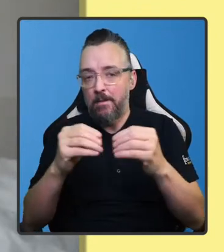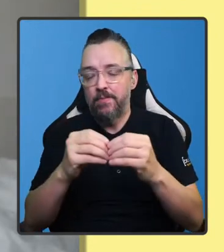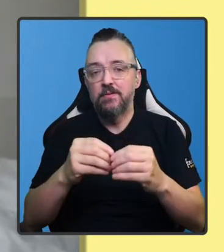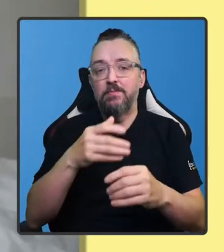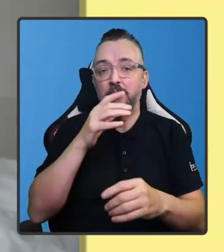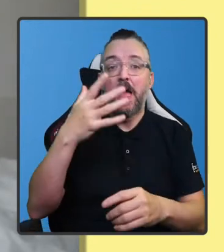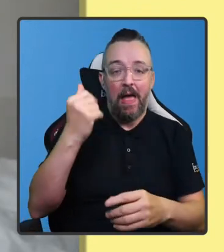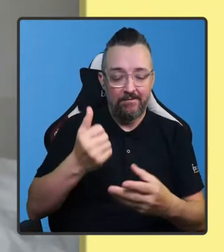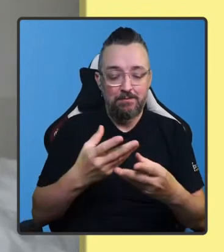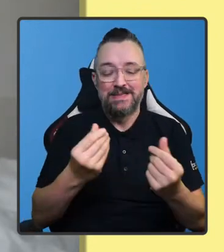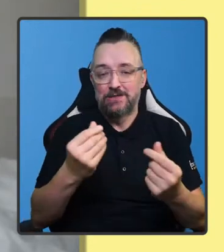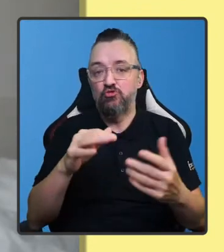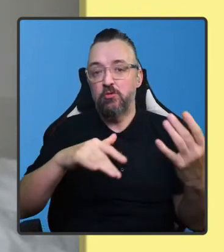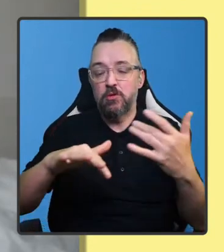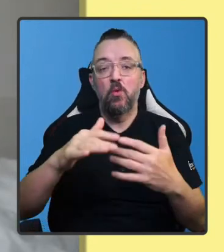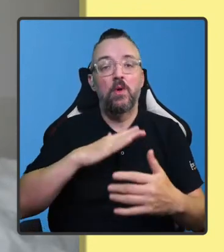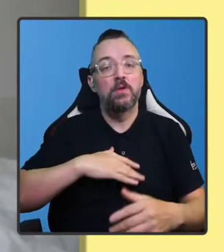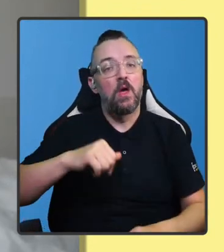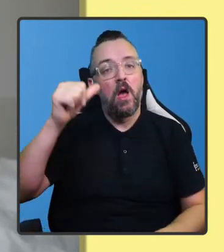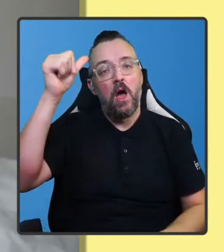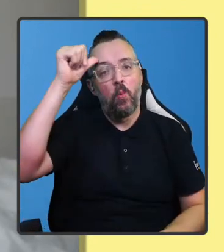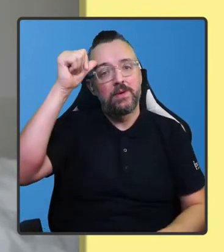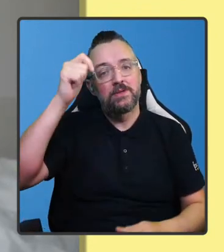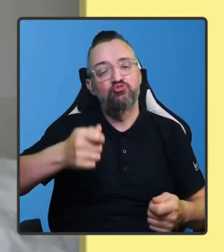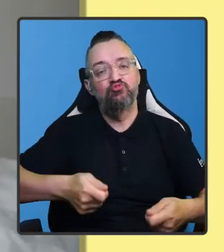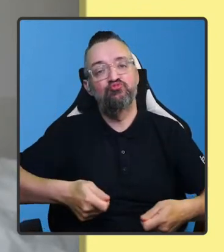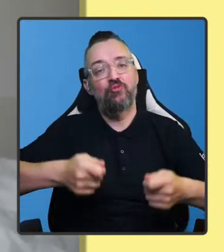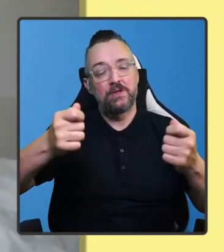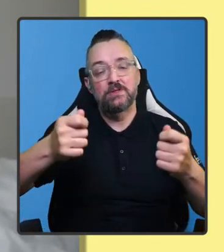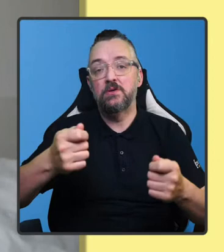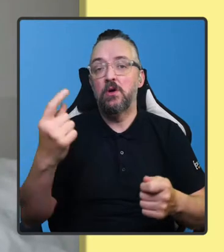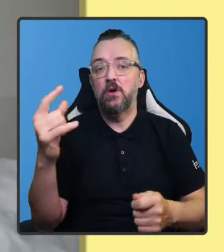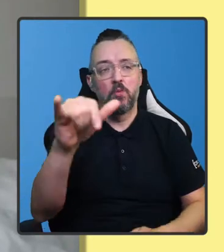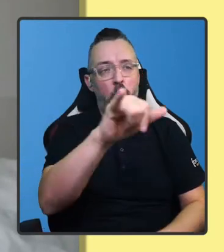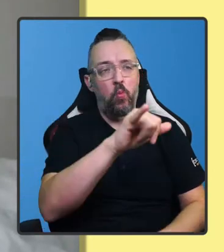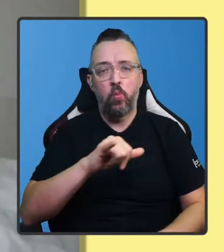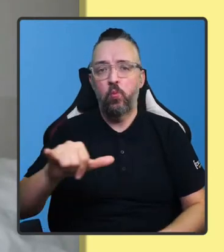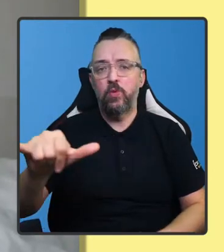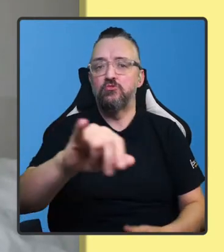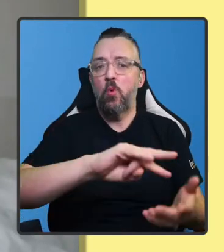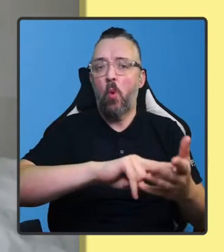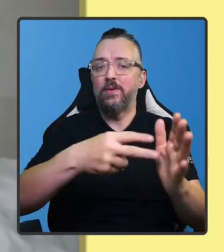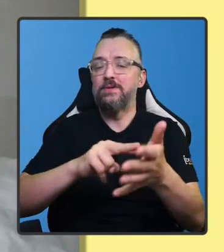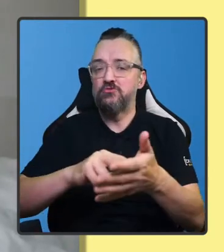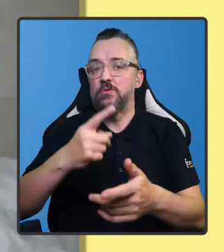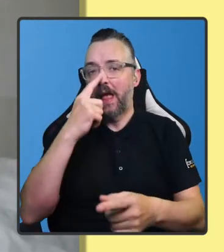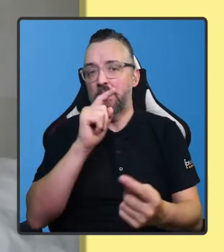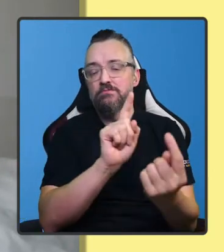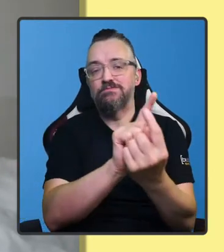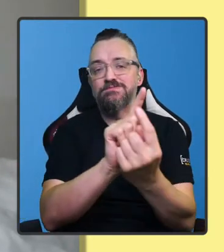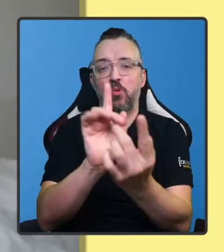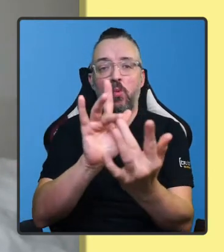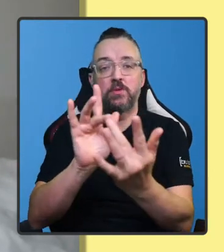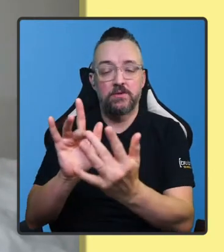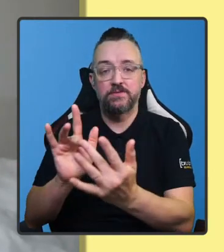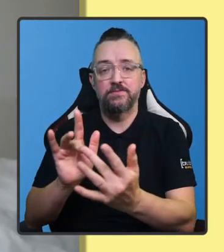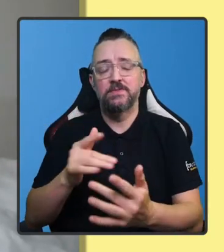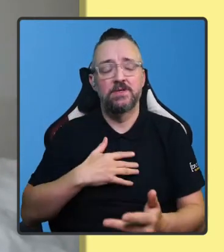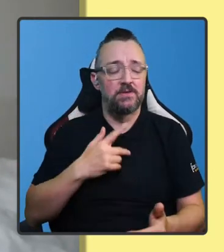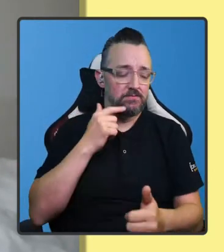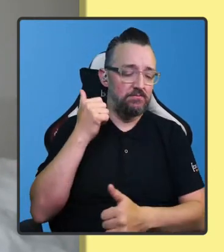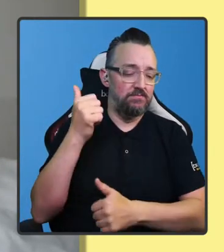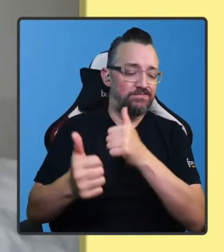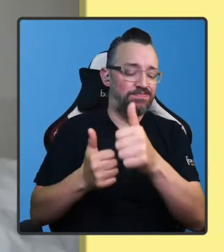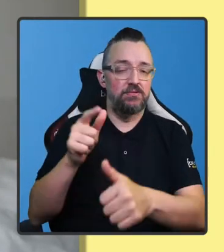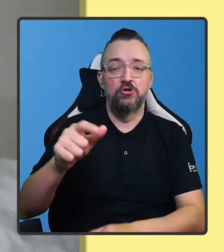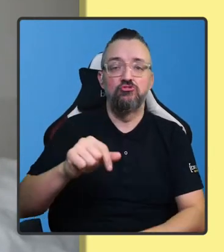materials raising awareness on people and organisations that are available to contact. I commend the Scottish Government in its Don't Be